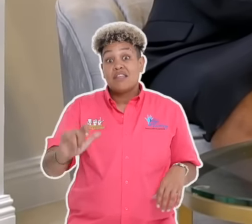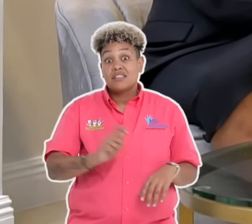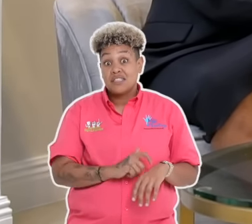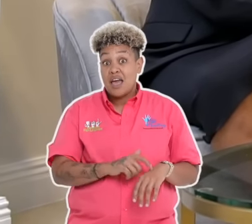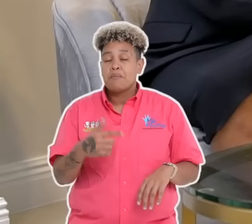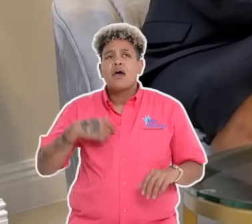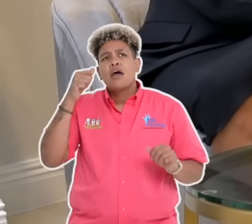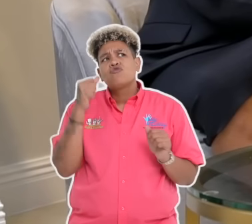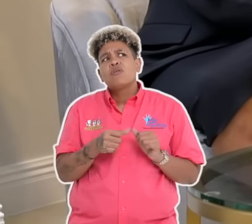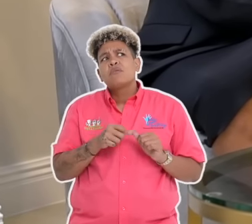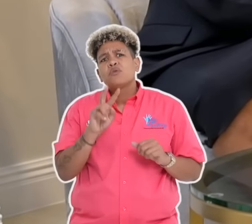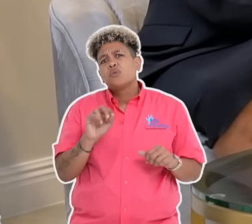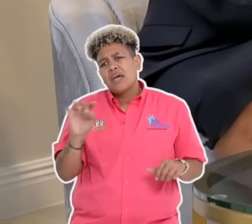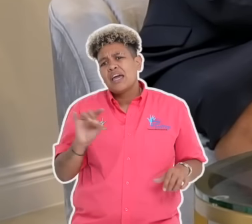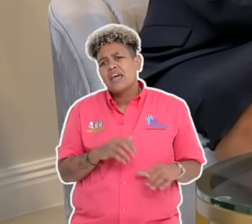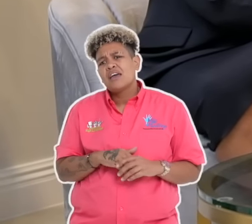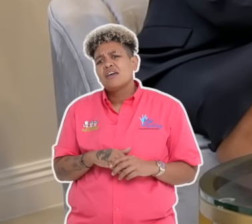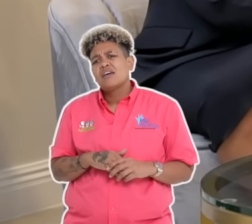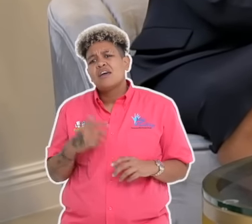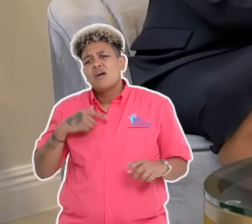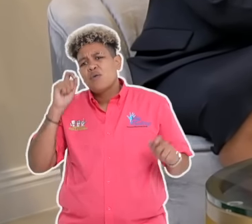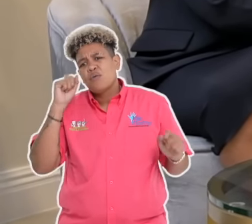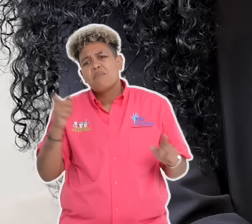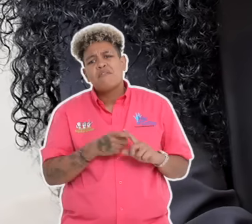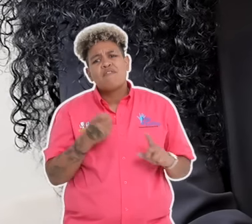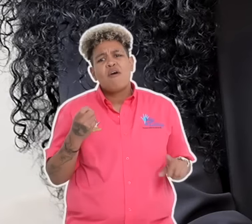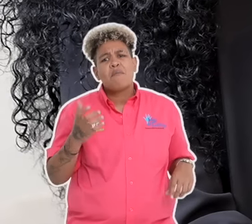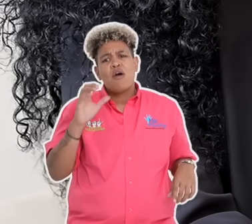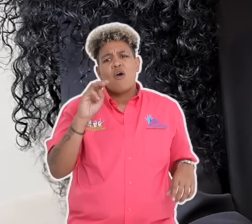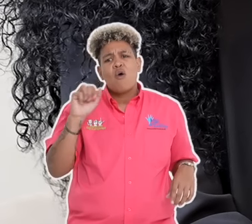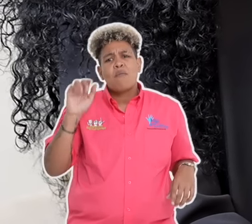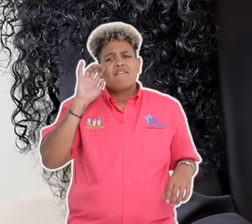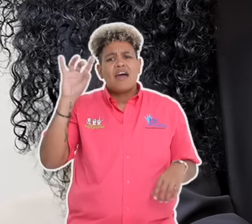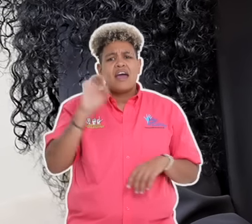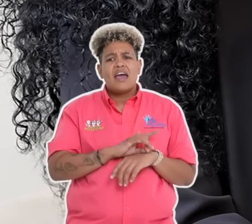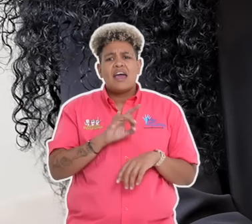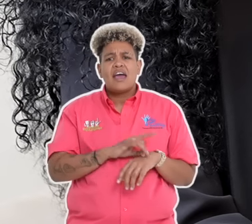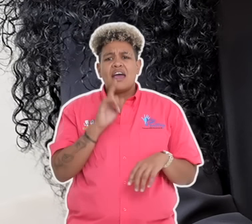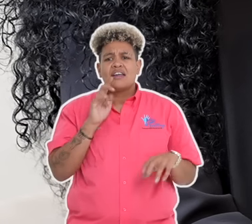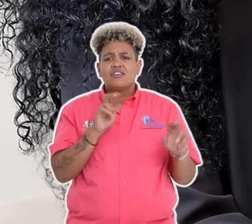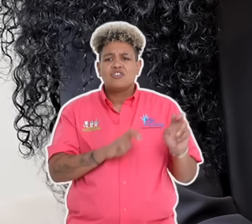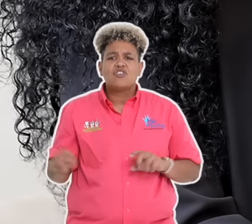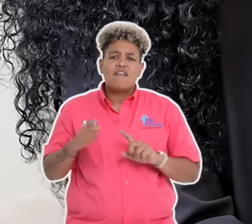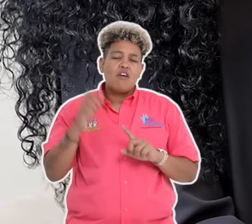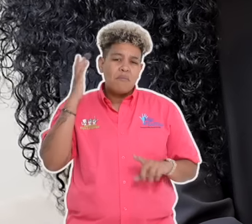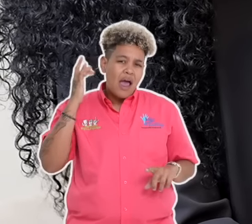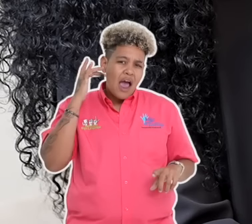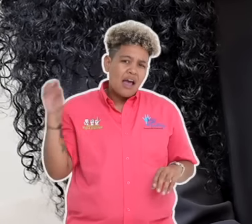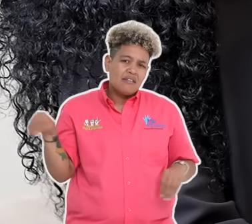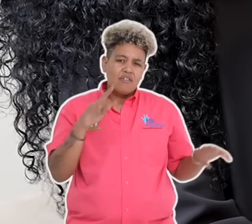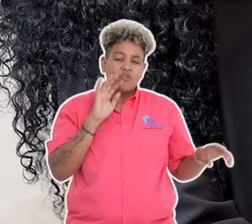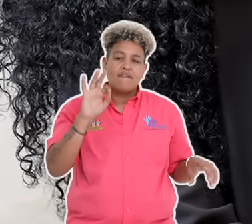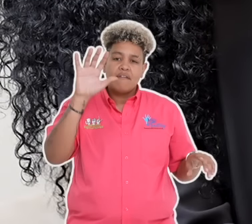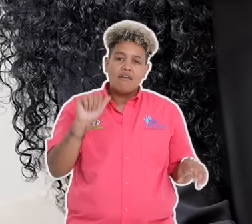time, my five-year-old. And I remember I woke up from the coma. I was in the coma for 8 days. I was transitioning